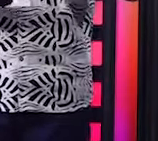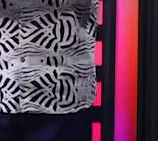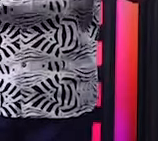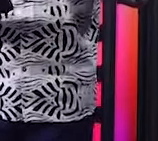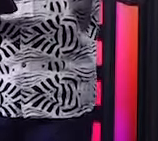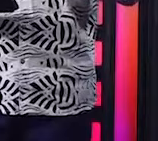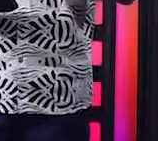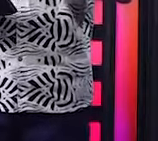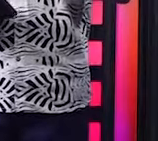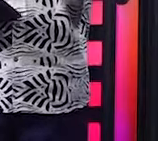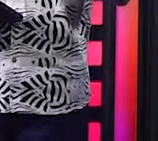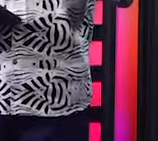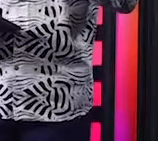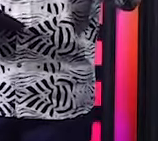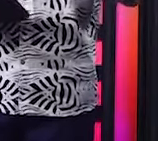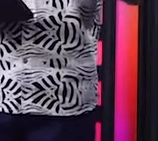Now,